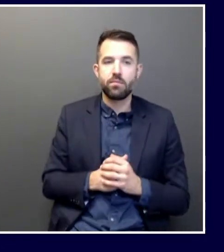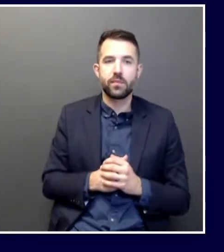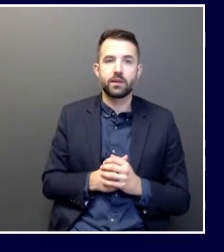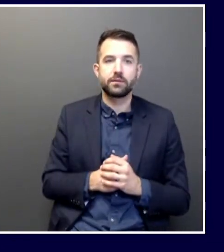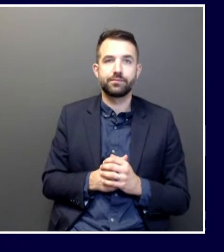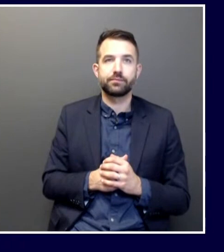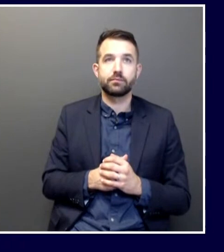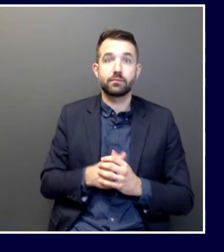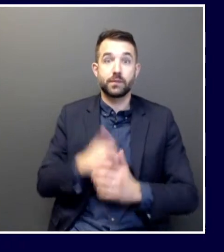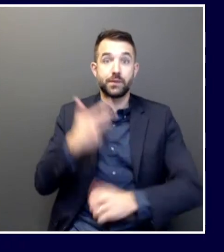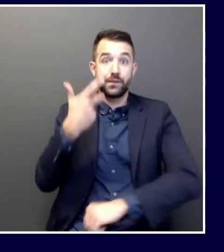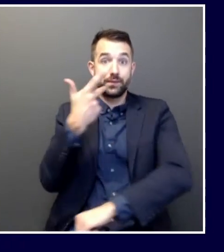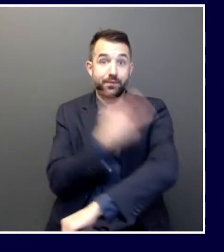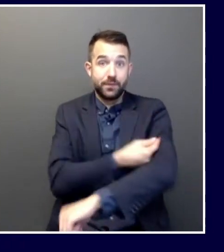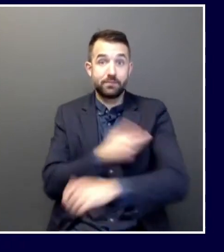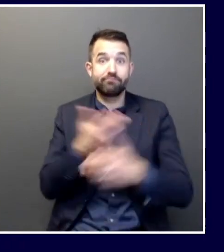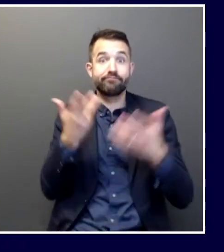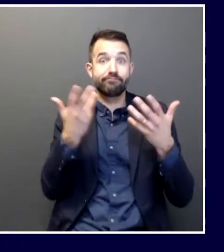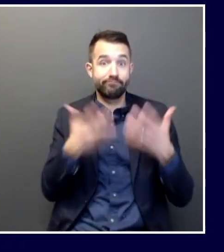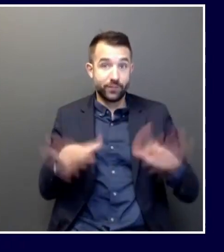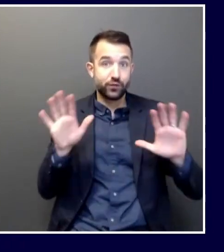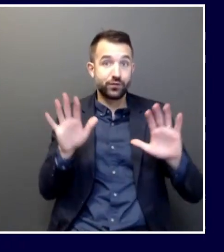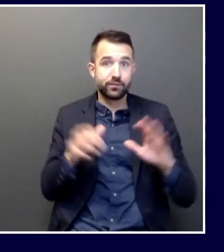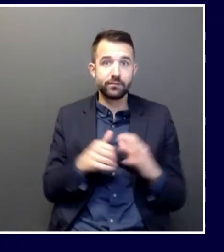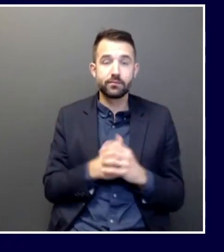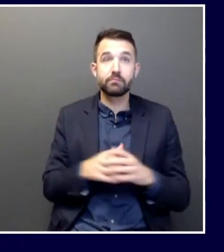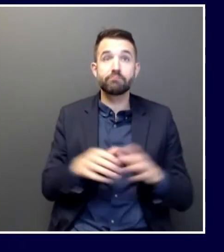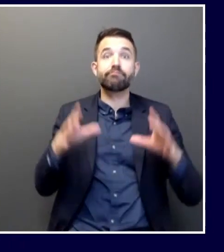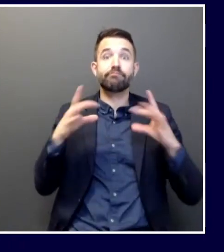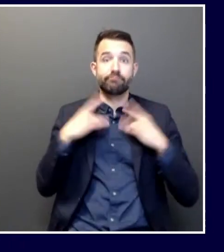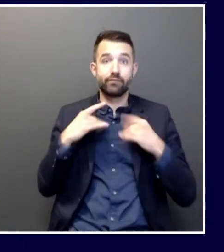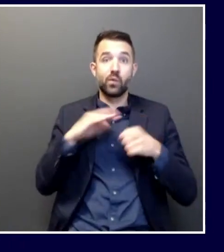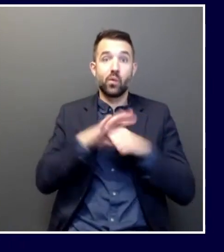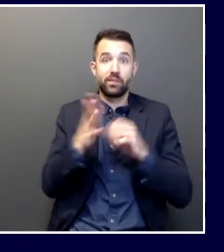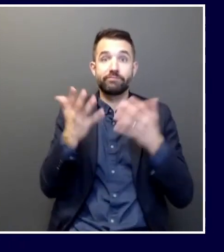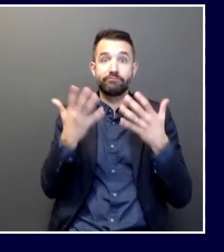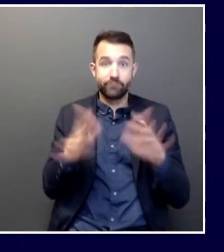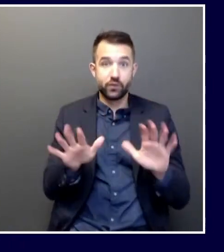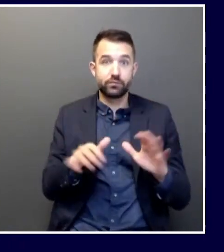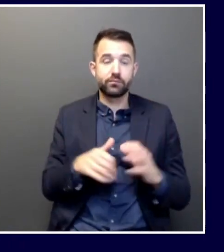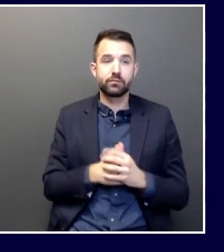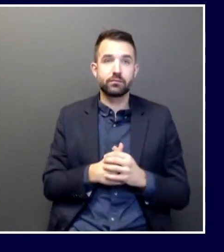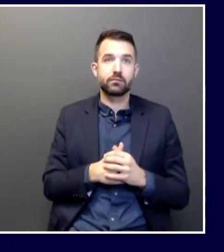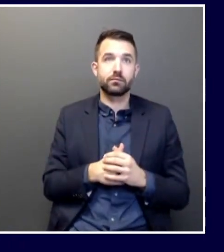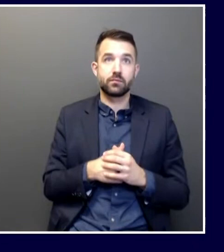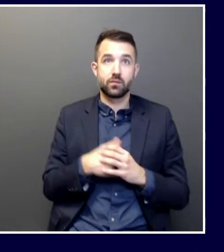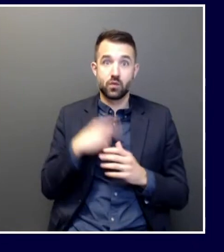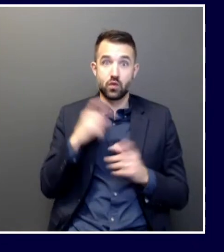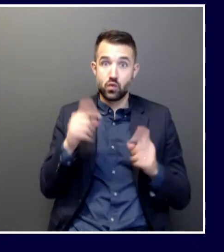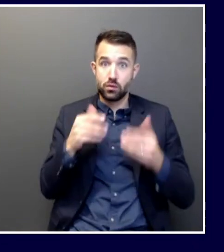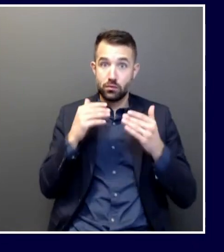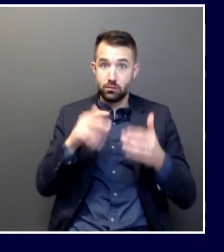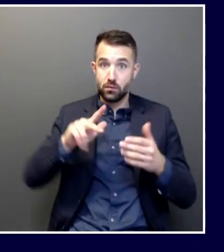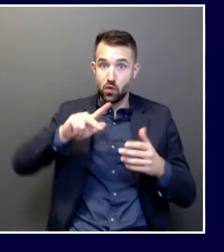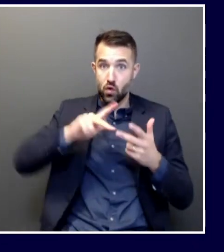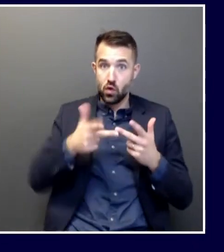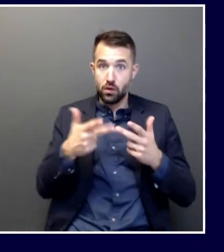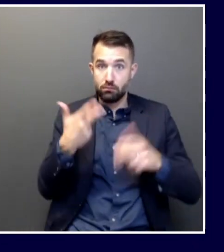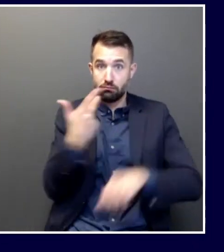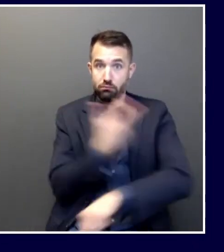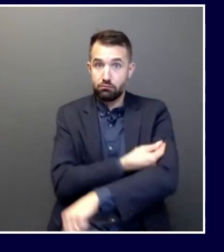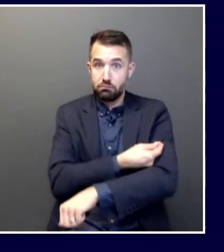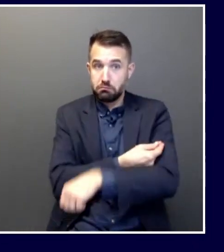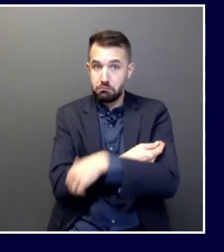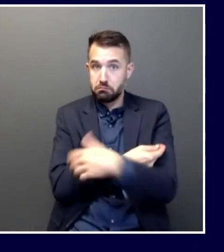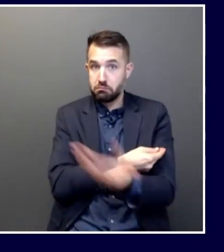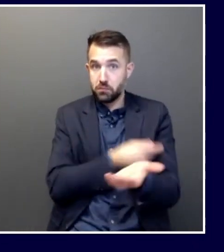had COVID, is there a recommendation for a booster on top of that as well? Great question, Megan. The answer